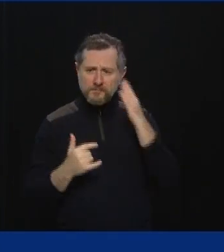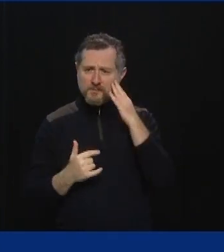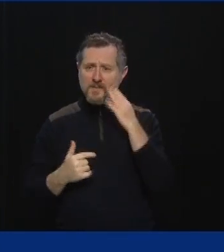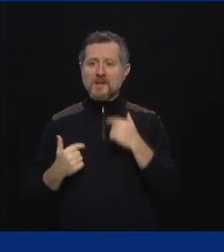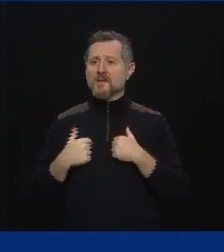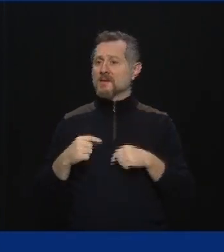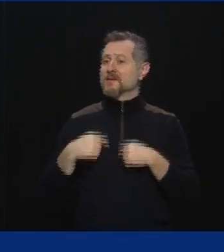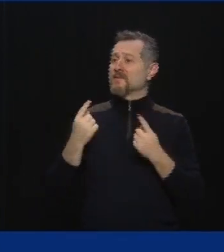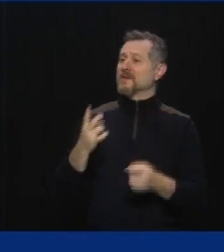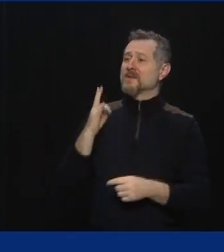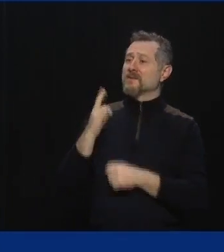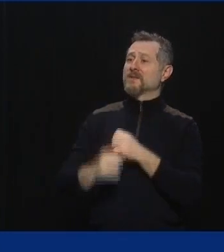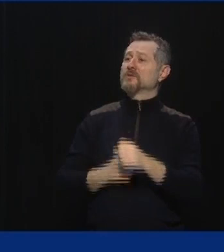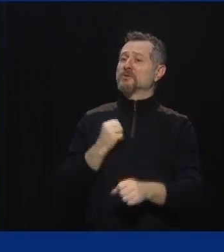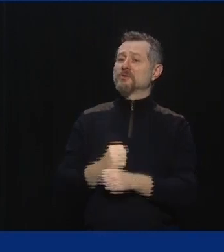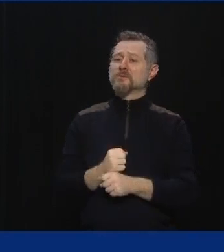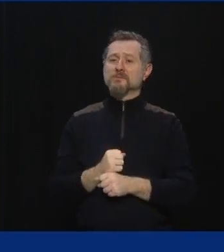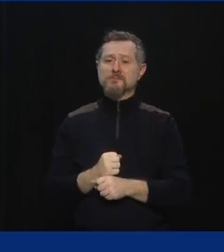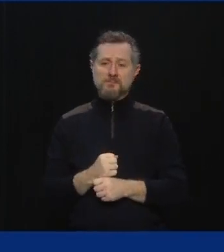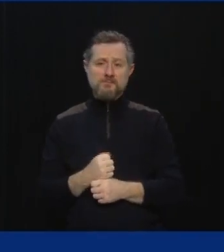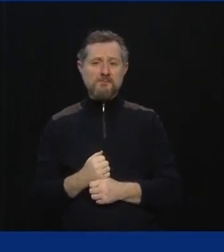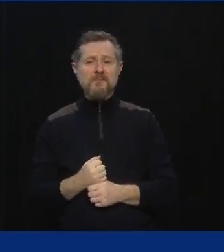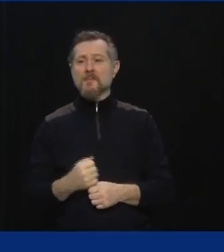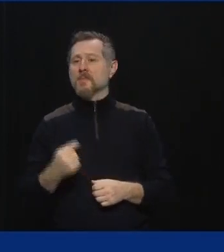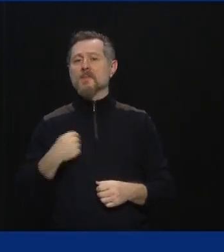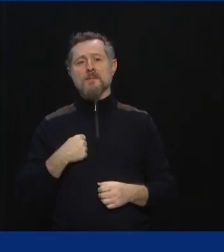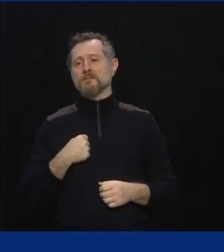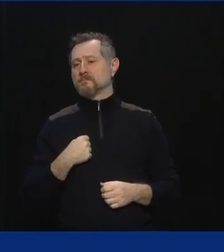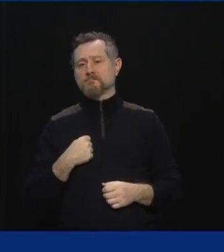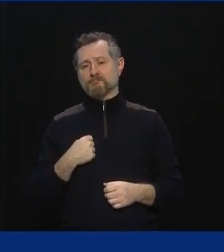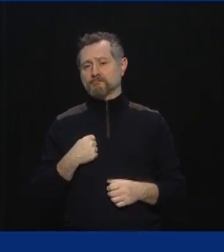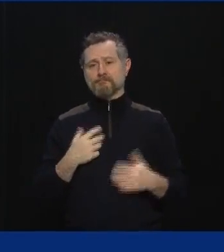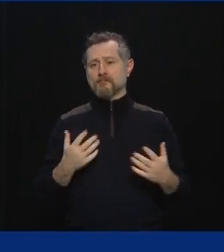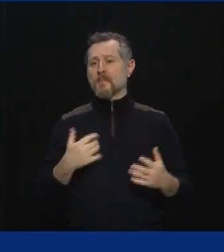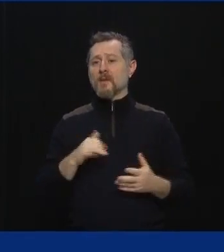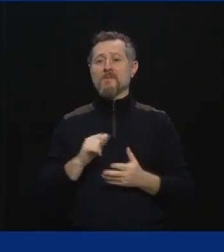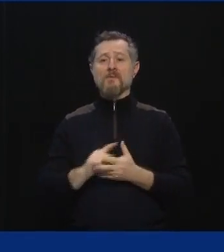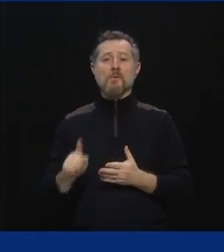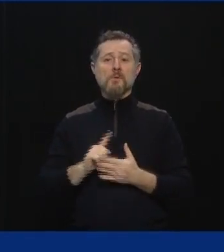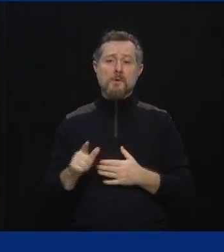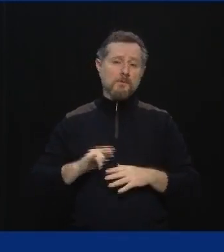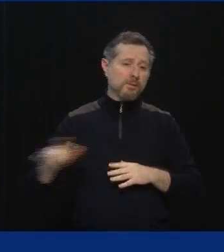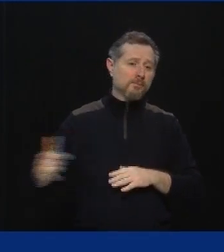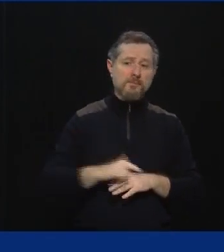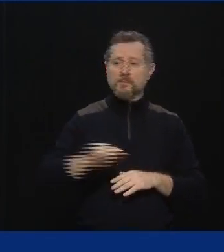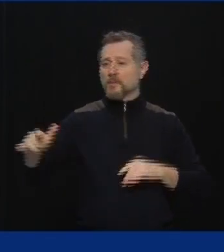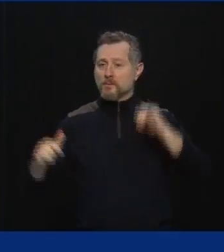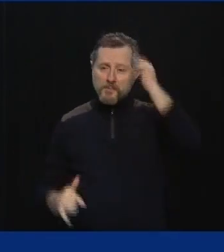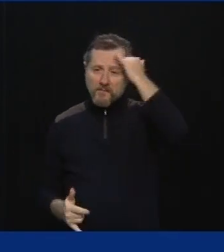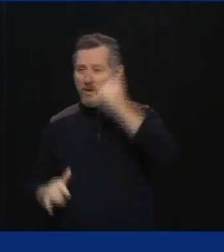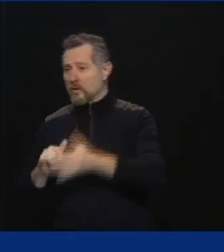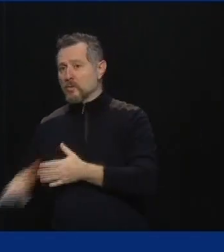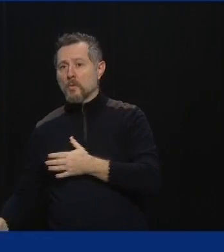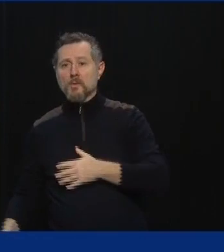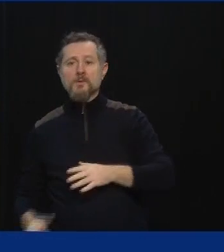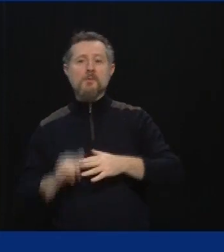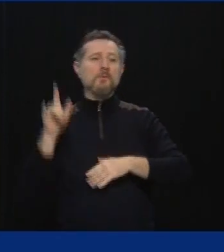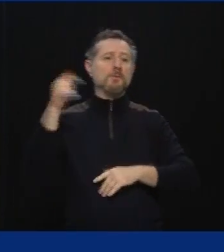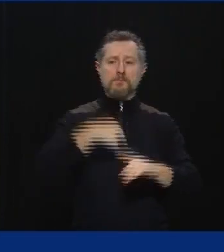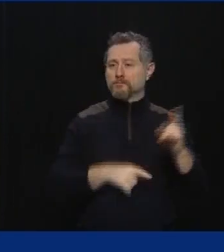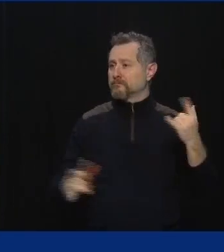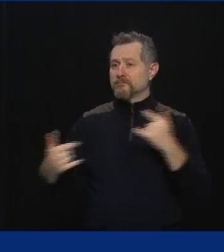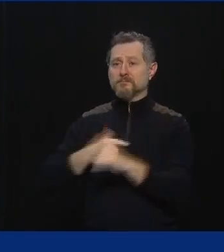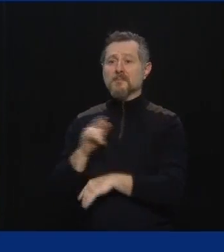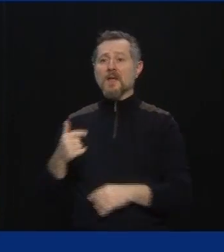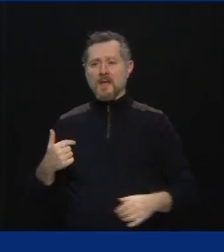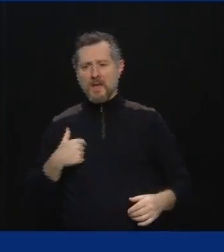last 7 years, flying from, I was here literally every single week, multiple times back and forth around the state. So I think I know every